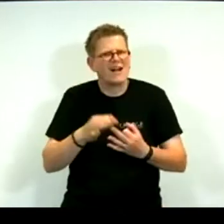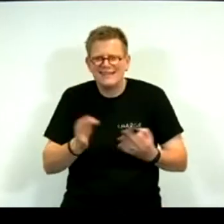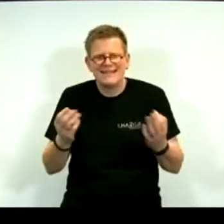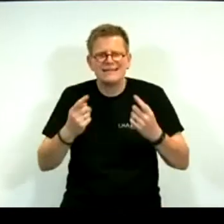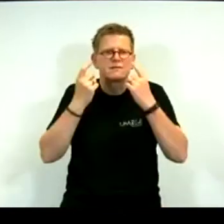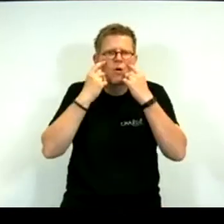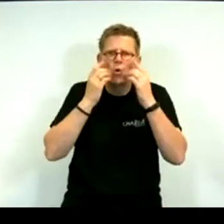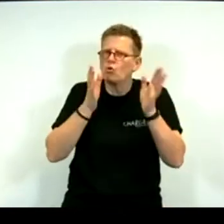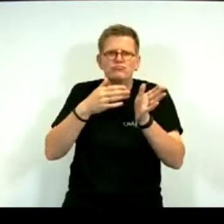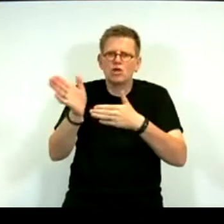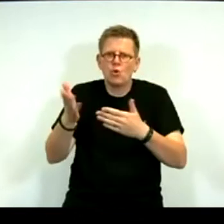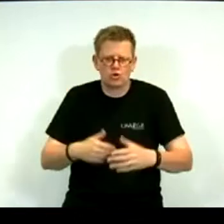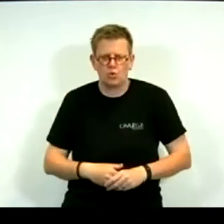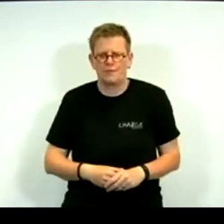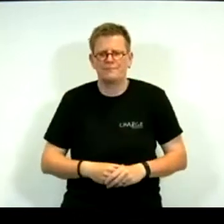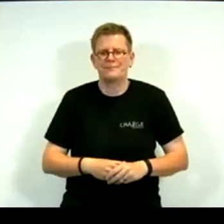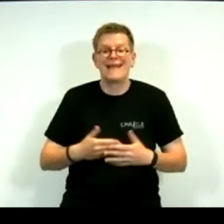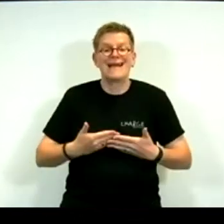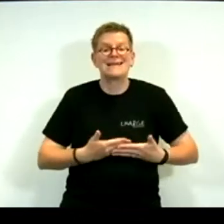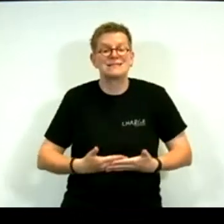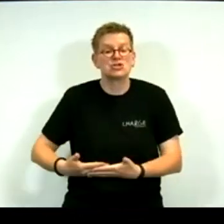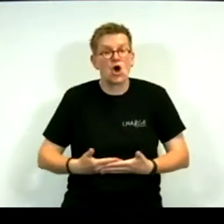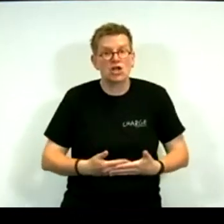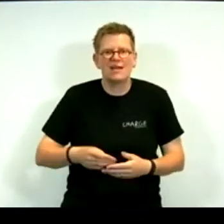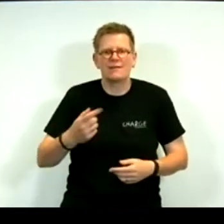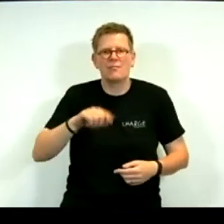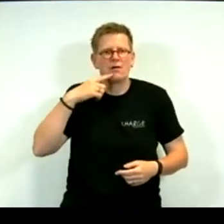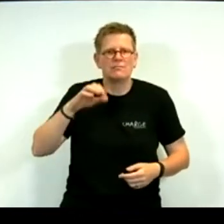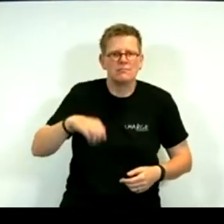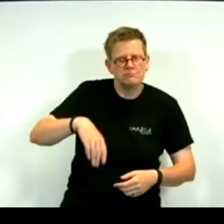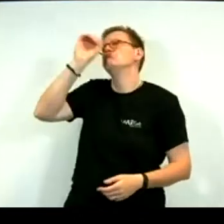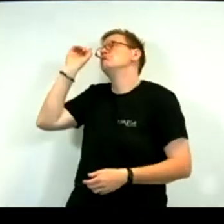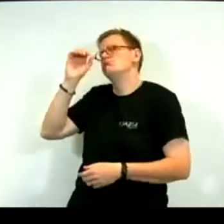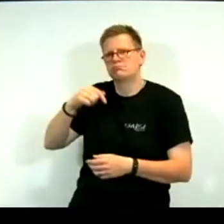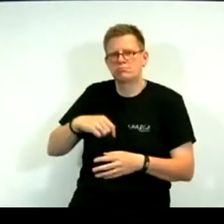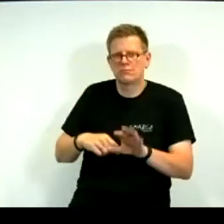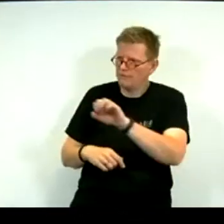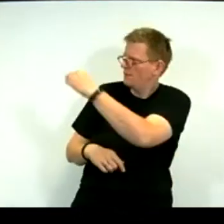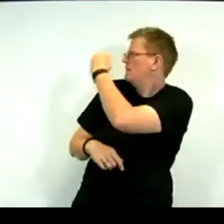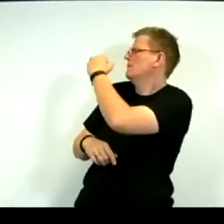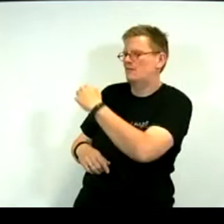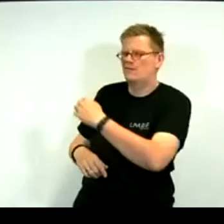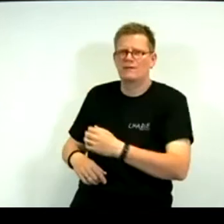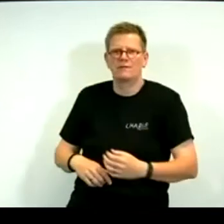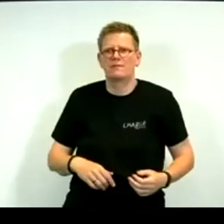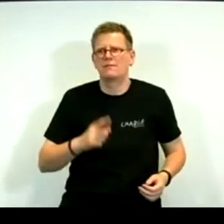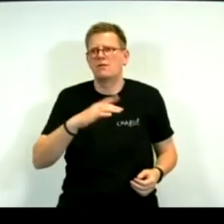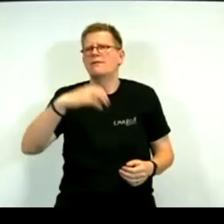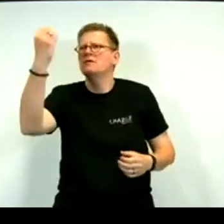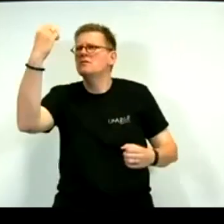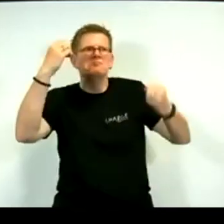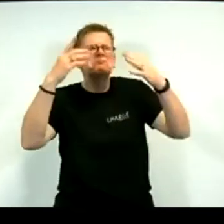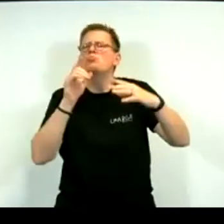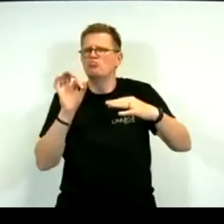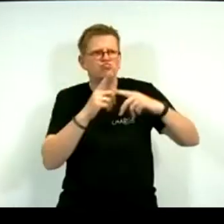the ophthalmologist, nothing particularly striking. As a young child, as a baby, she always used to